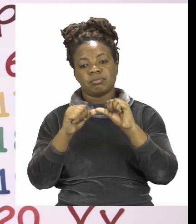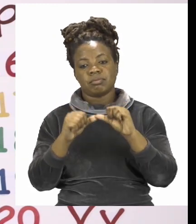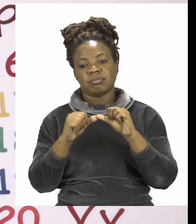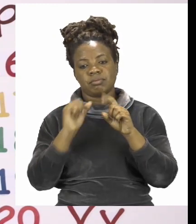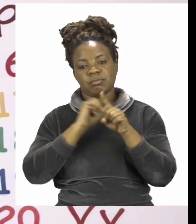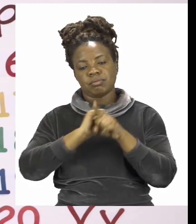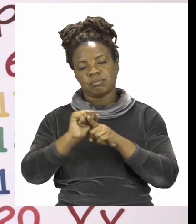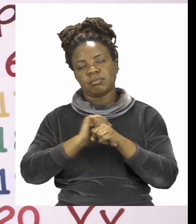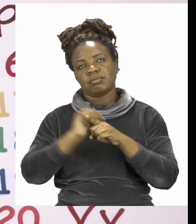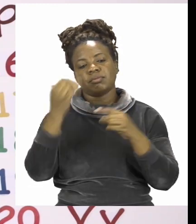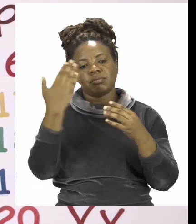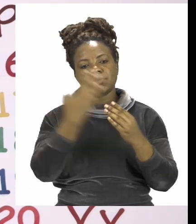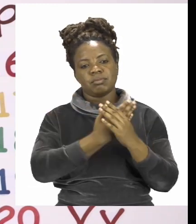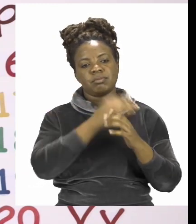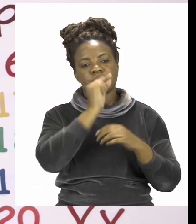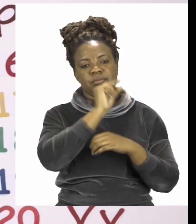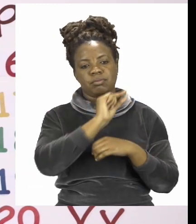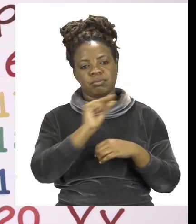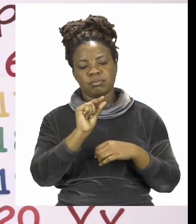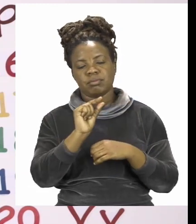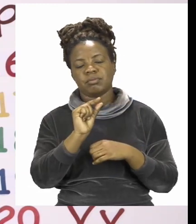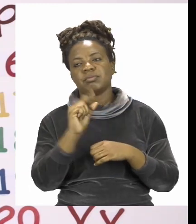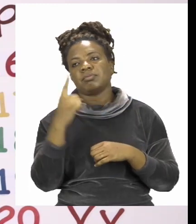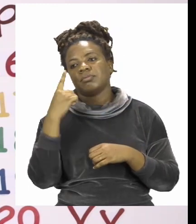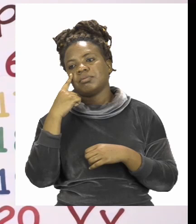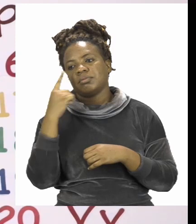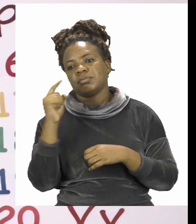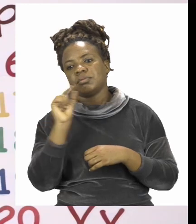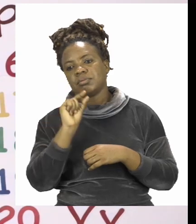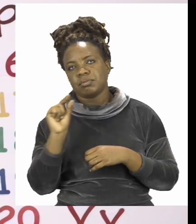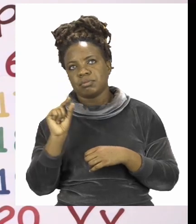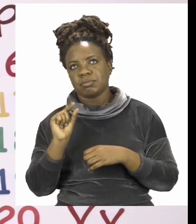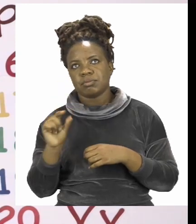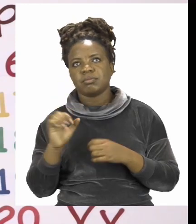words and our sight words. I'll keep reminding